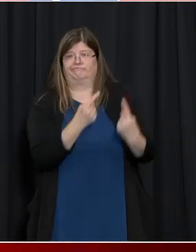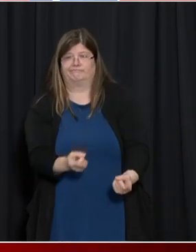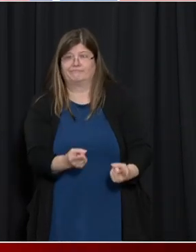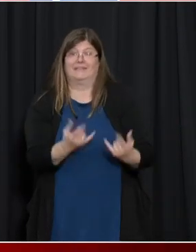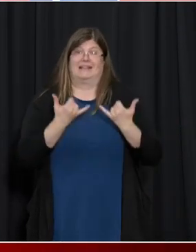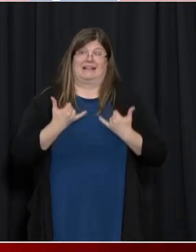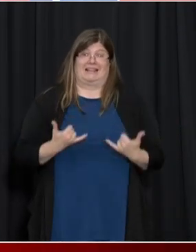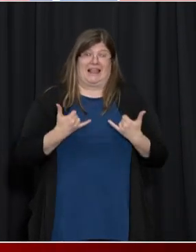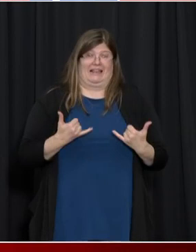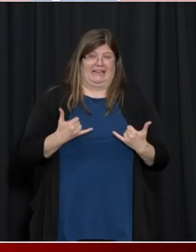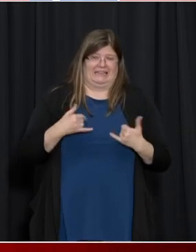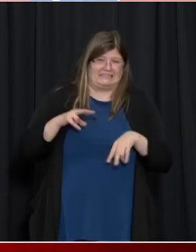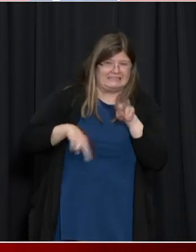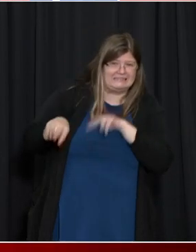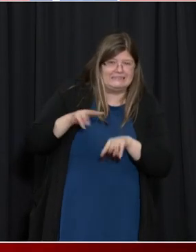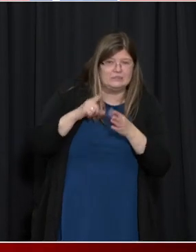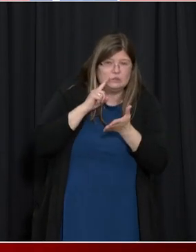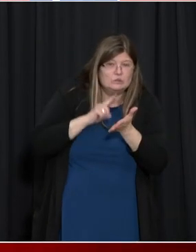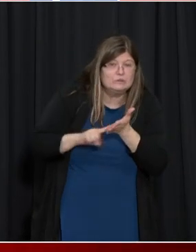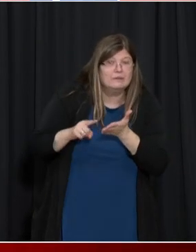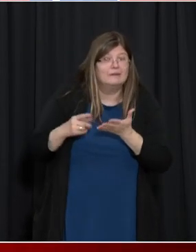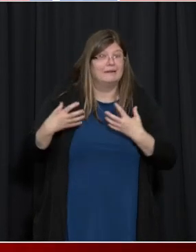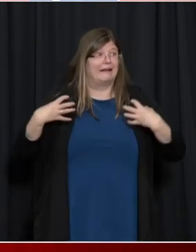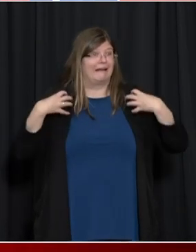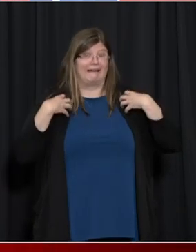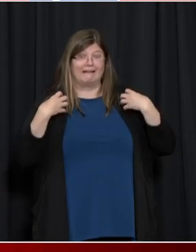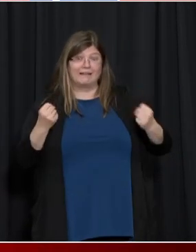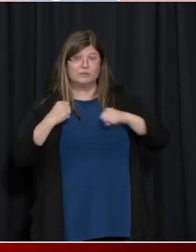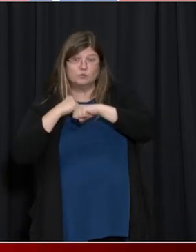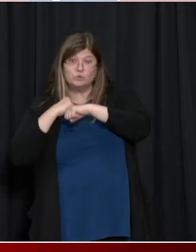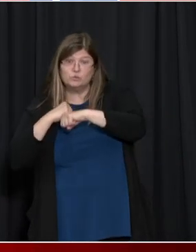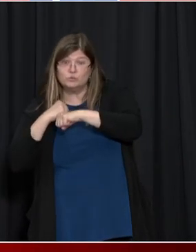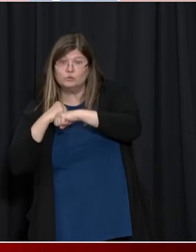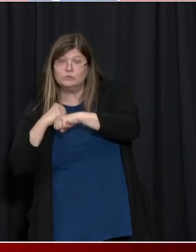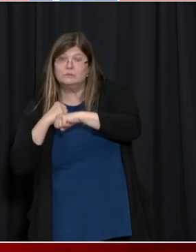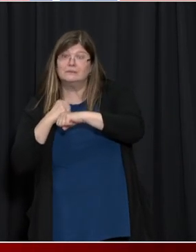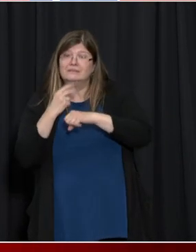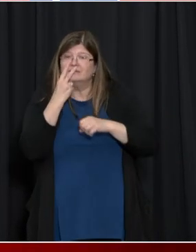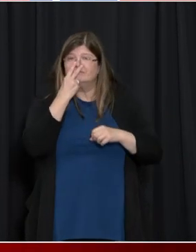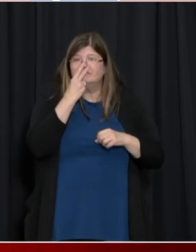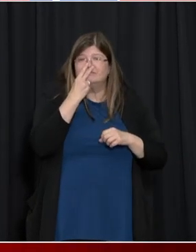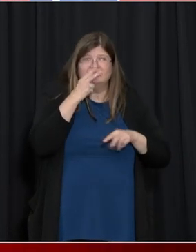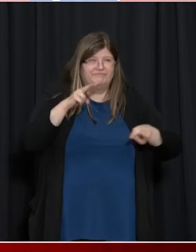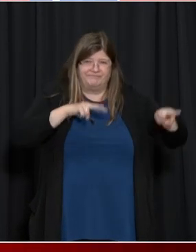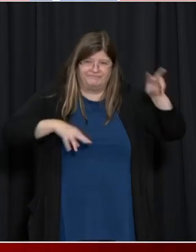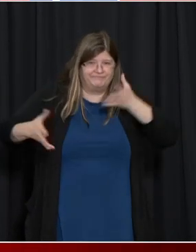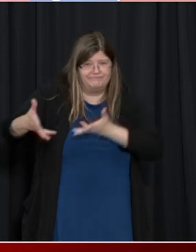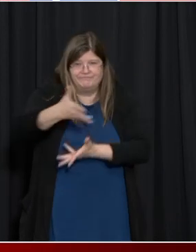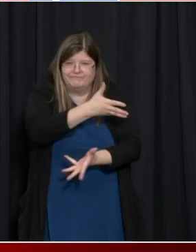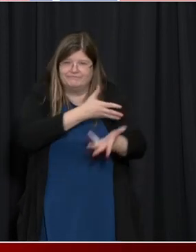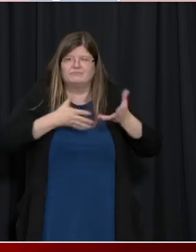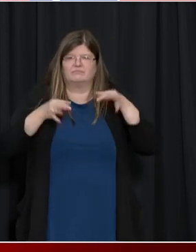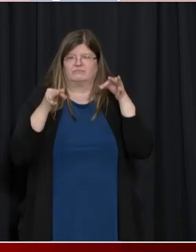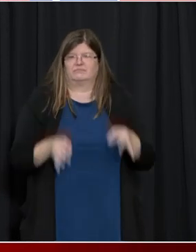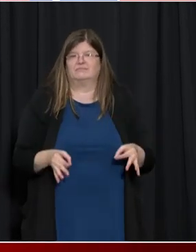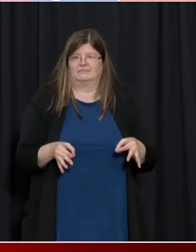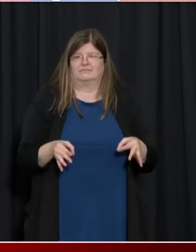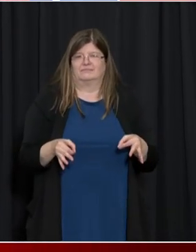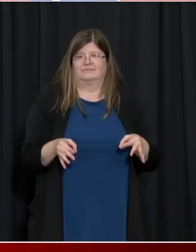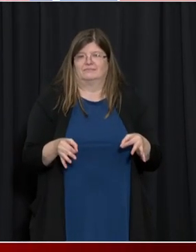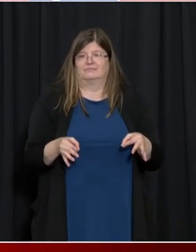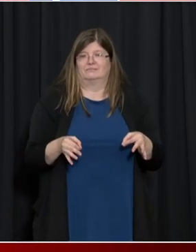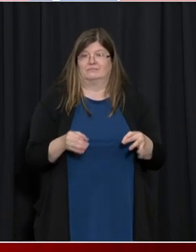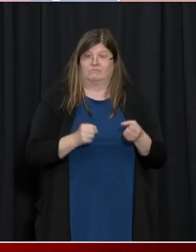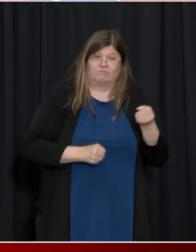and where our health data is and where we are, so that we can support any national,